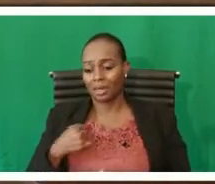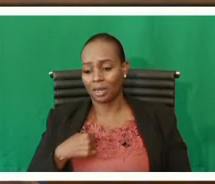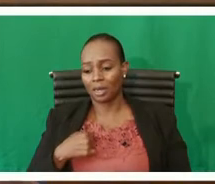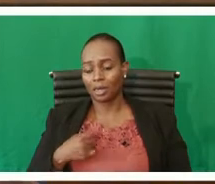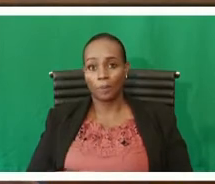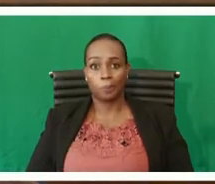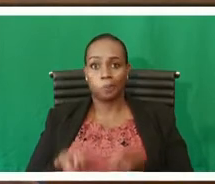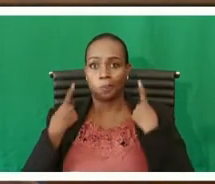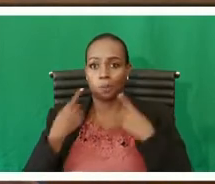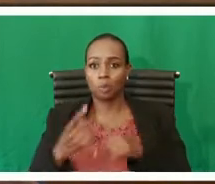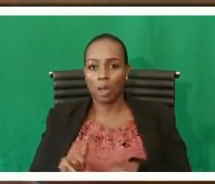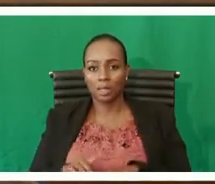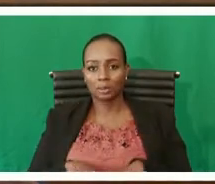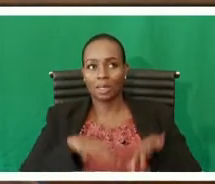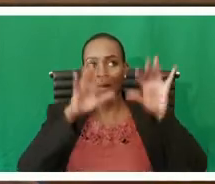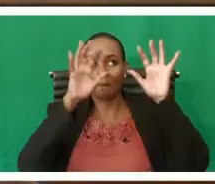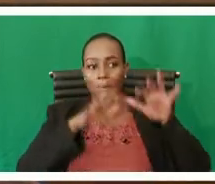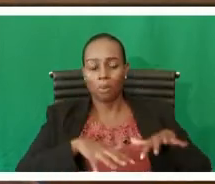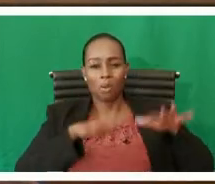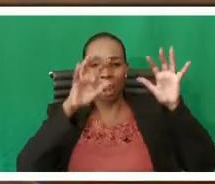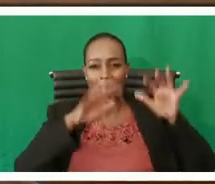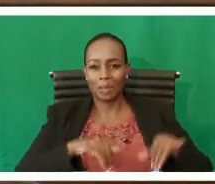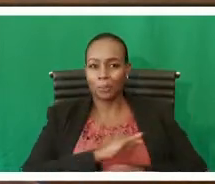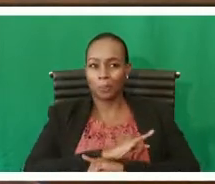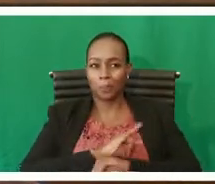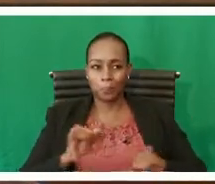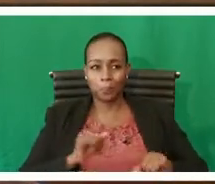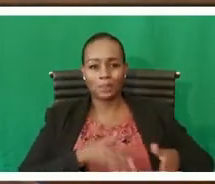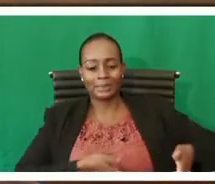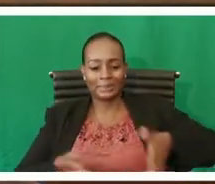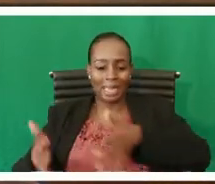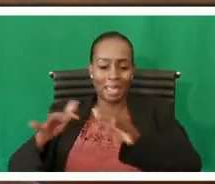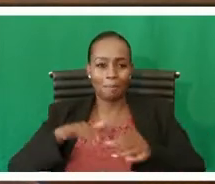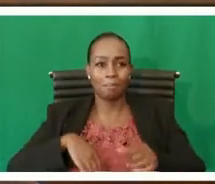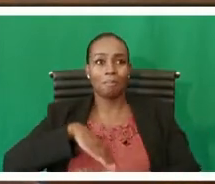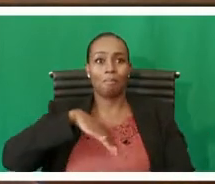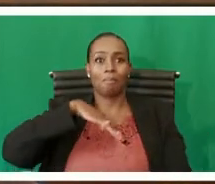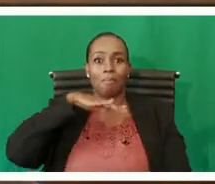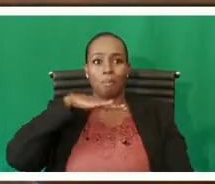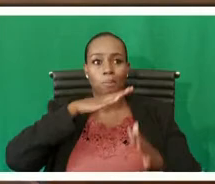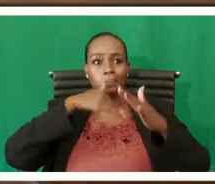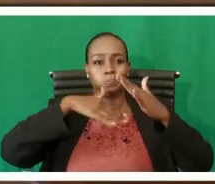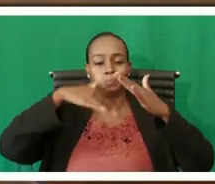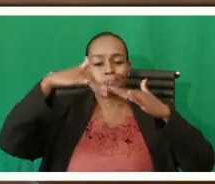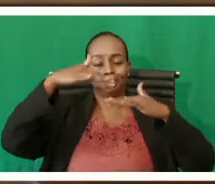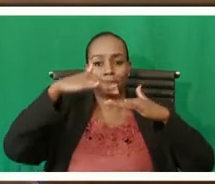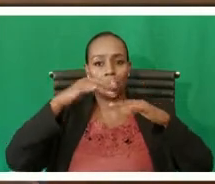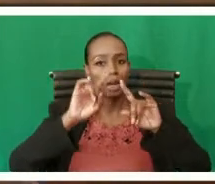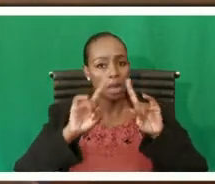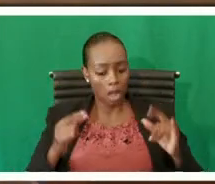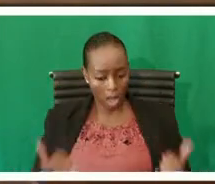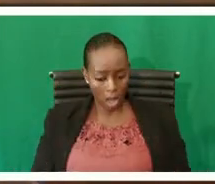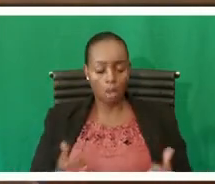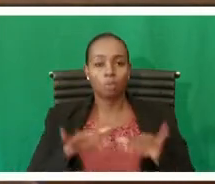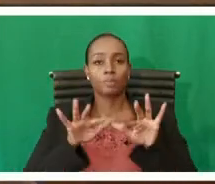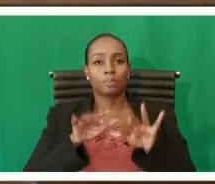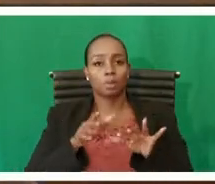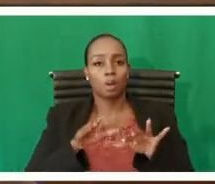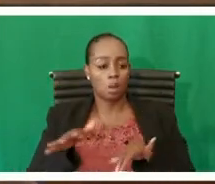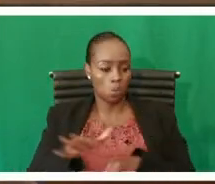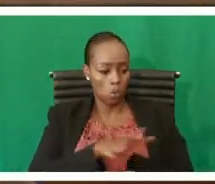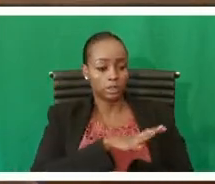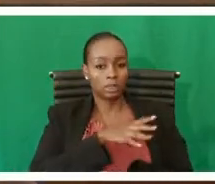gore pula di nile matamo a tletse batho ba tshantso ba thole metsi jwale hohle mo metsi a